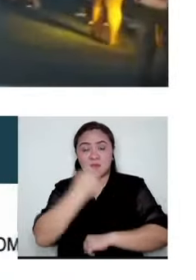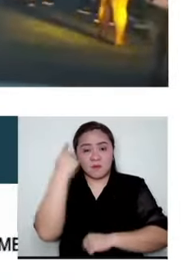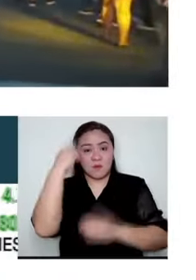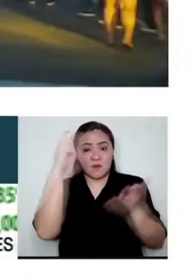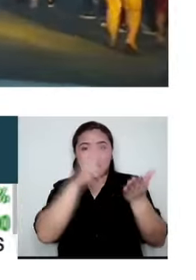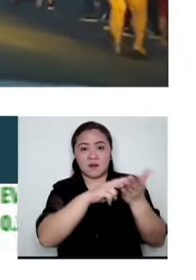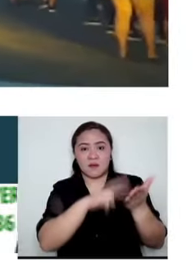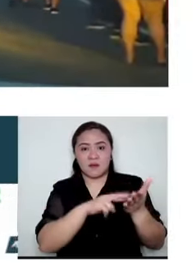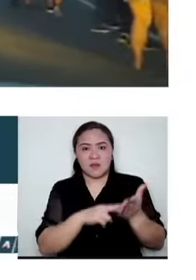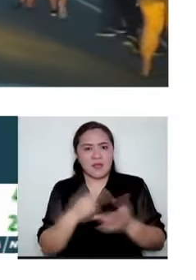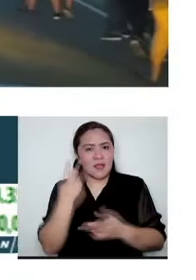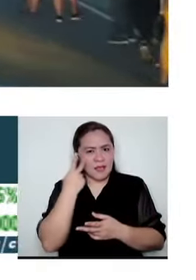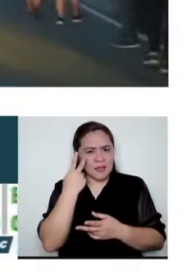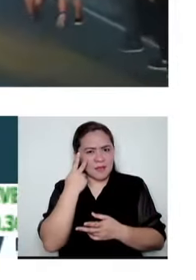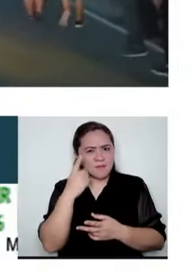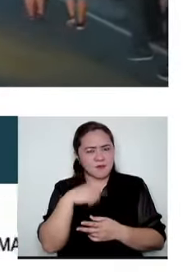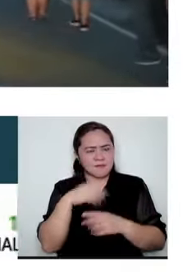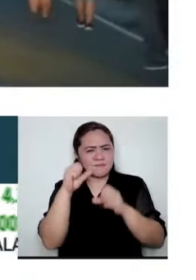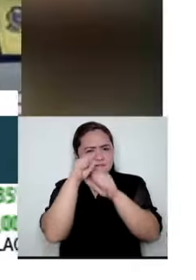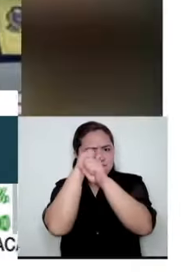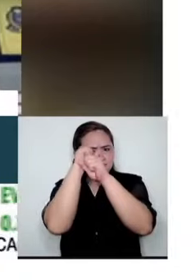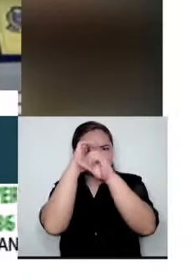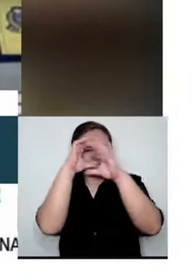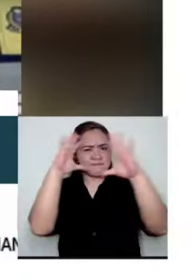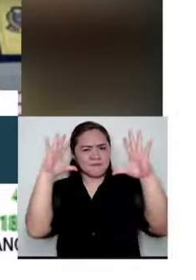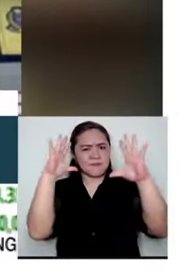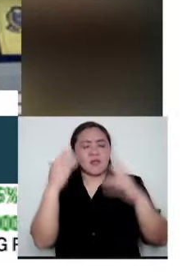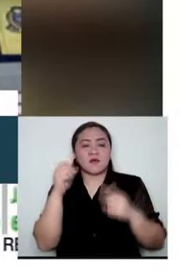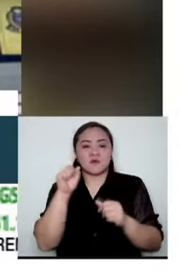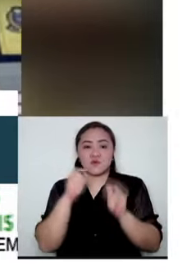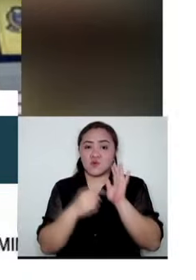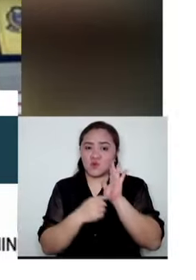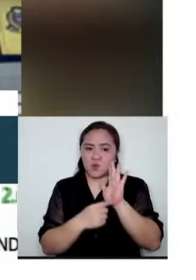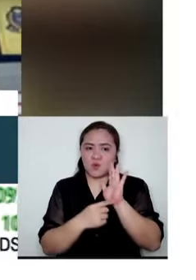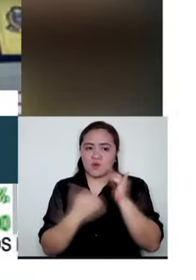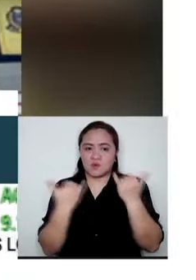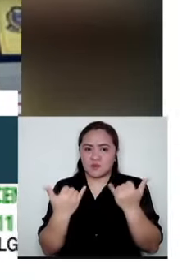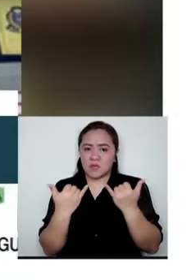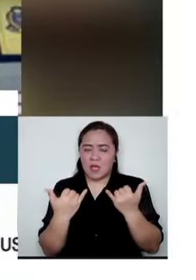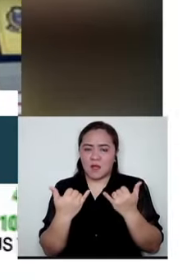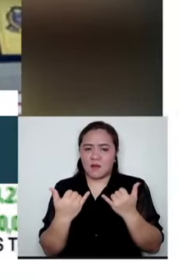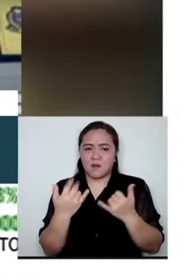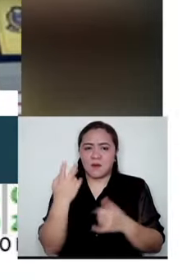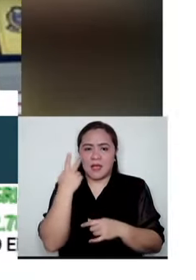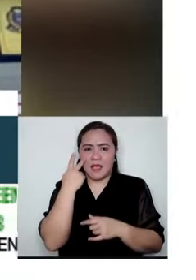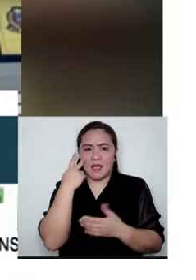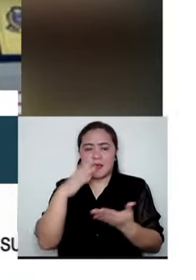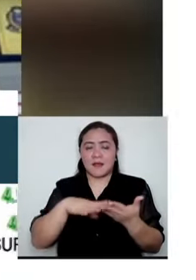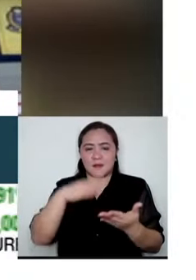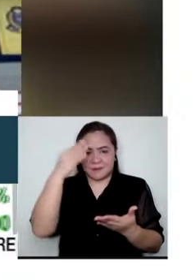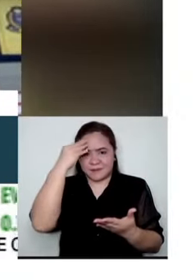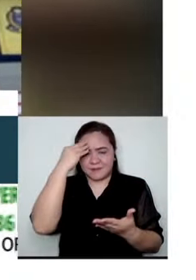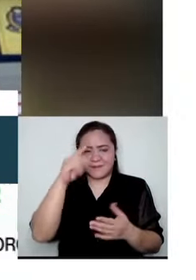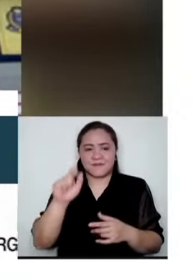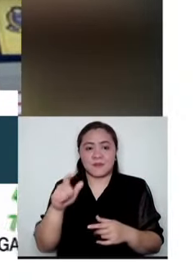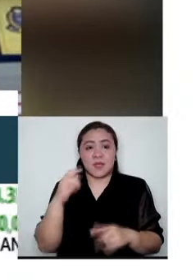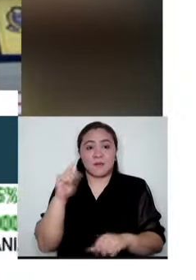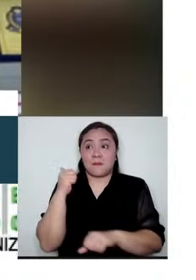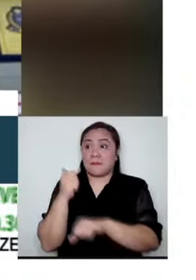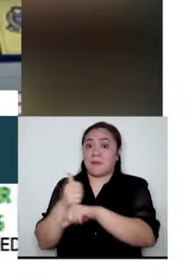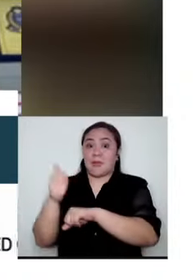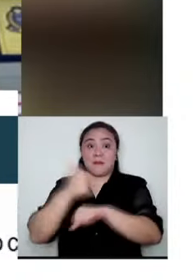So these are symptoms of what would happen. So we have to learn a lot from this rather than blame each